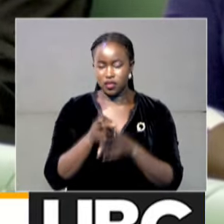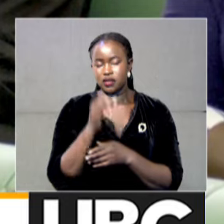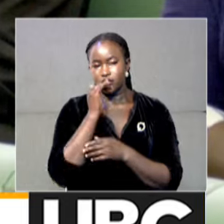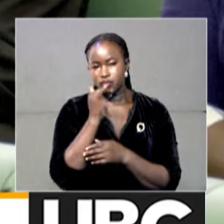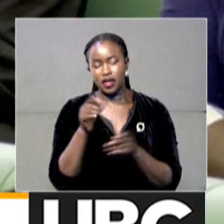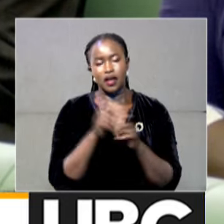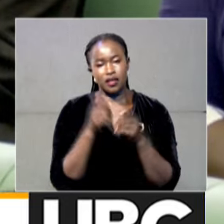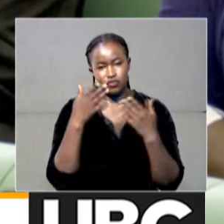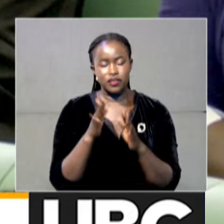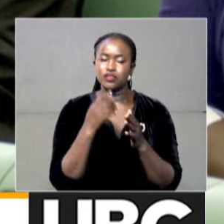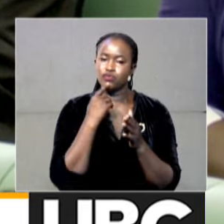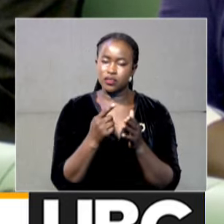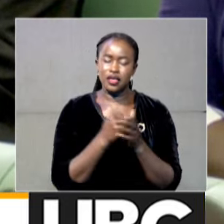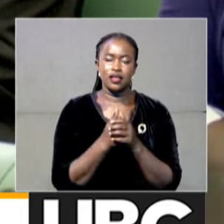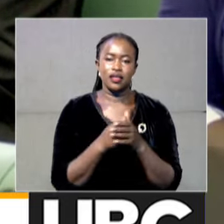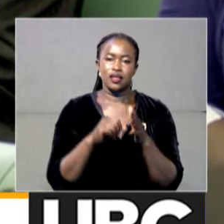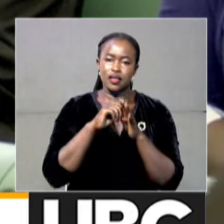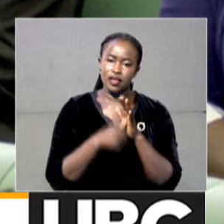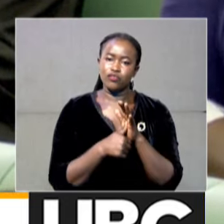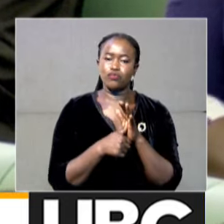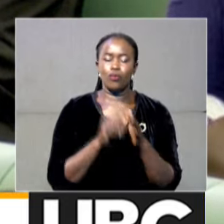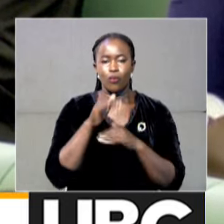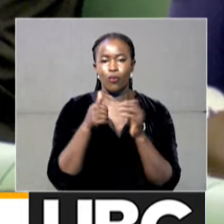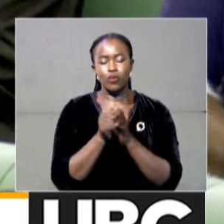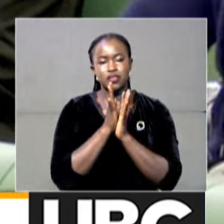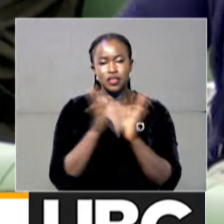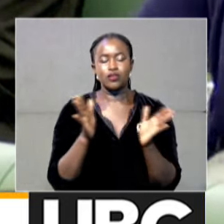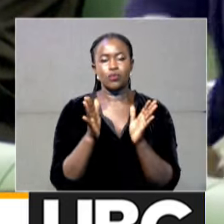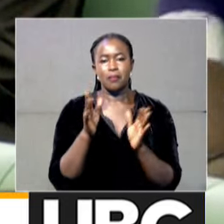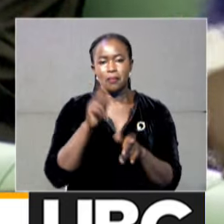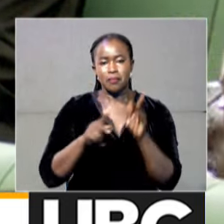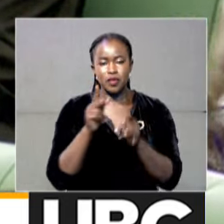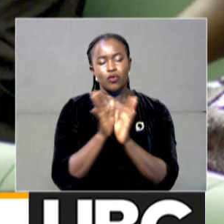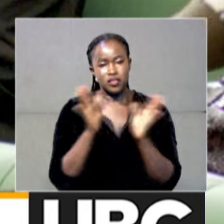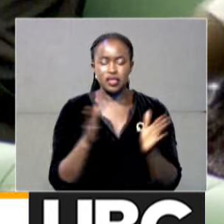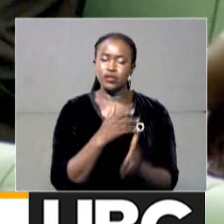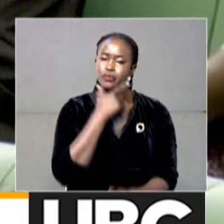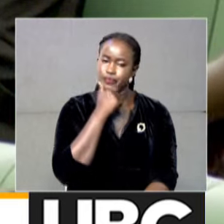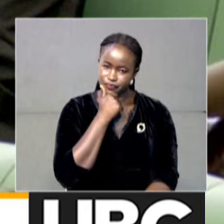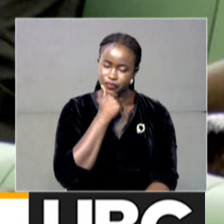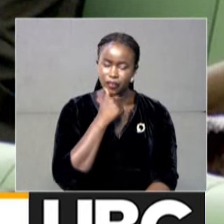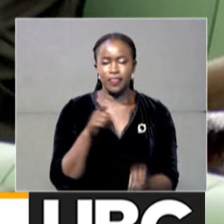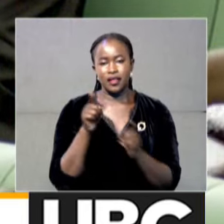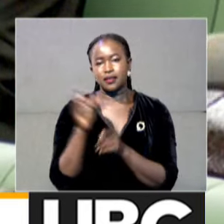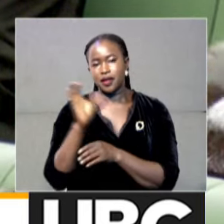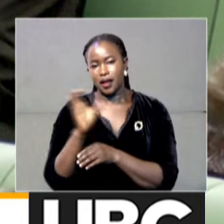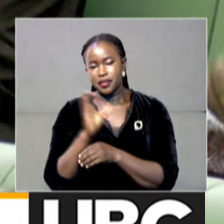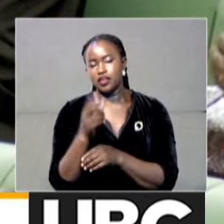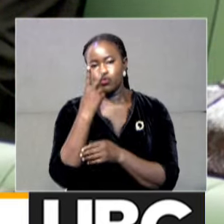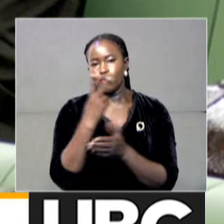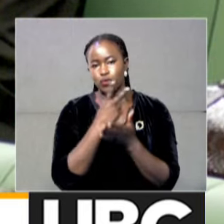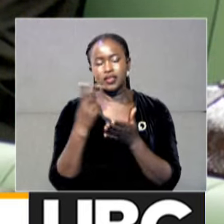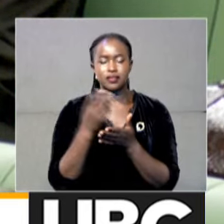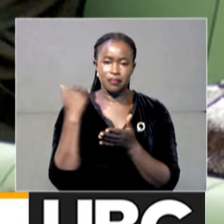put it, it's a concern in the general public. And the Parliament Cabinet, 2 weeks ago, requested us to